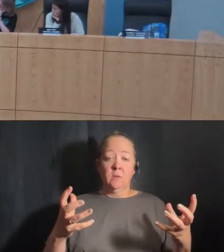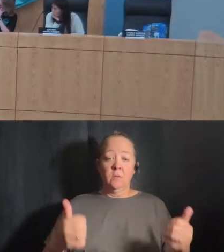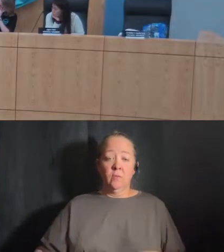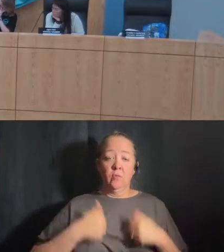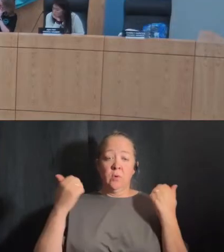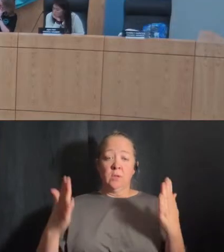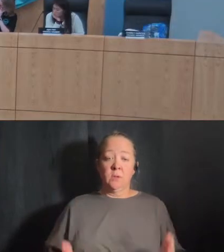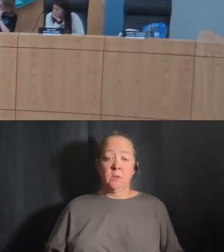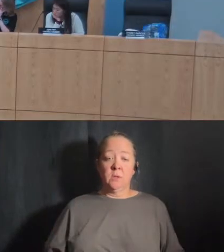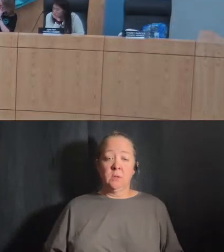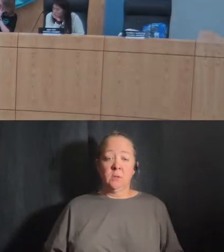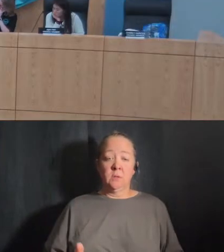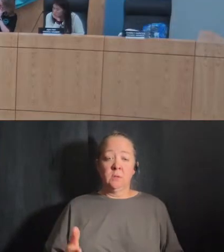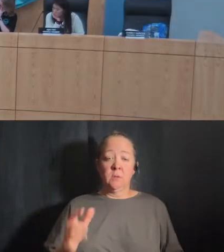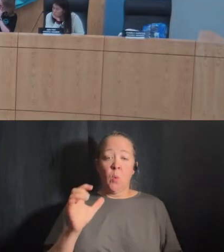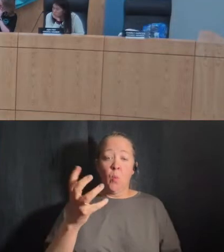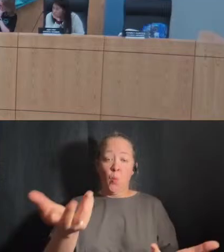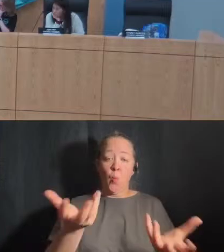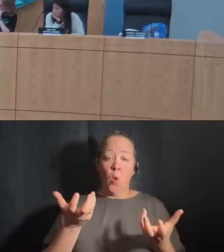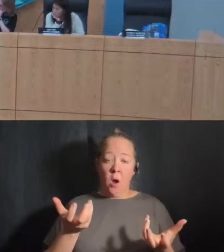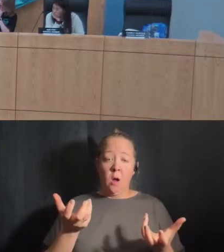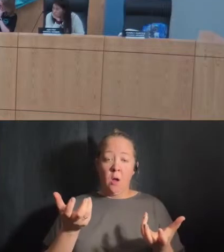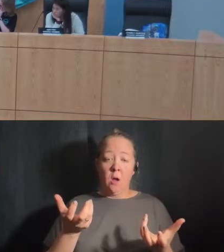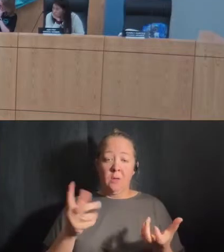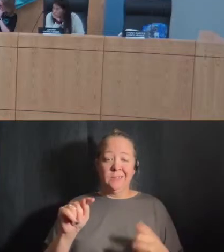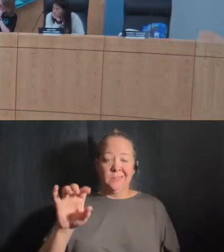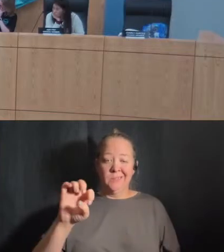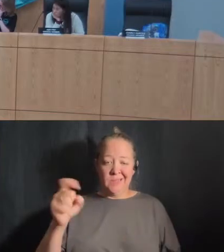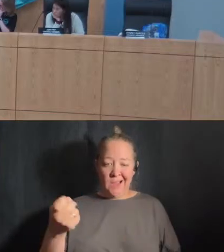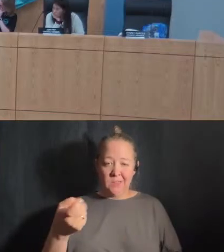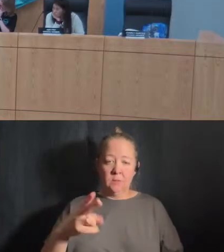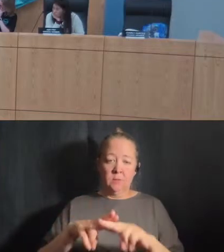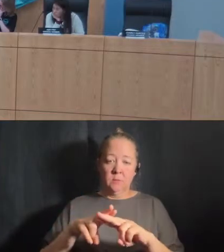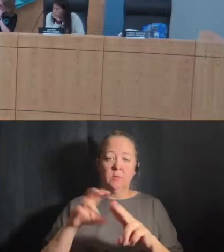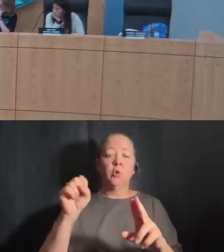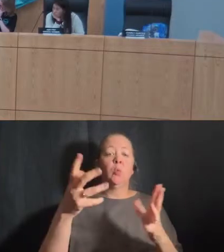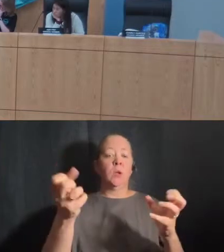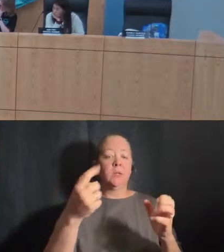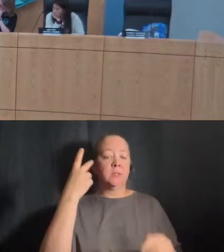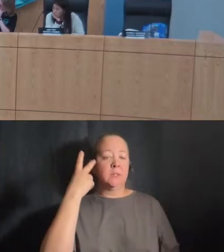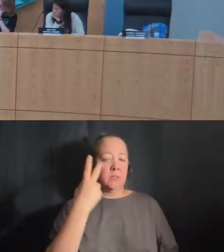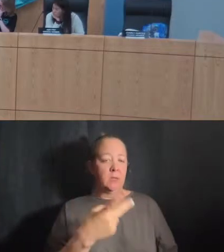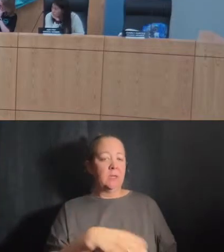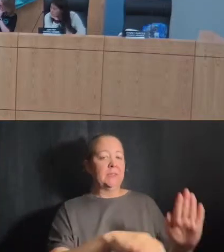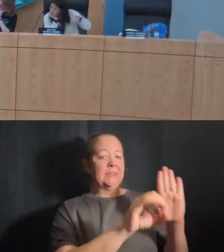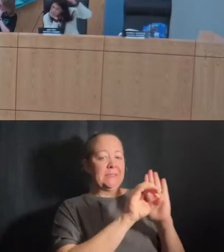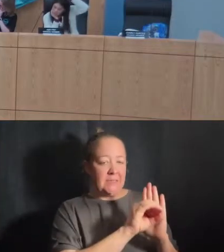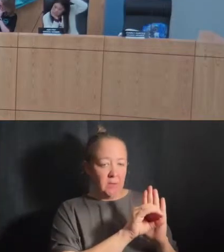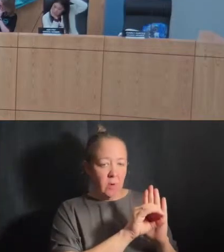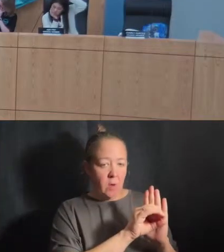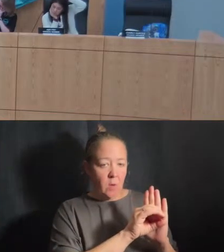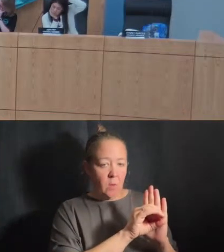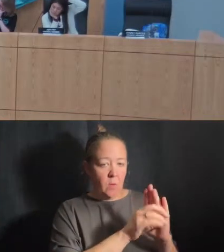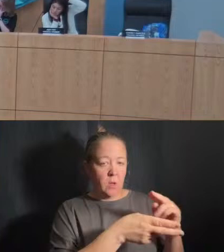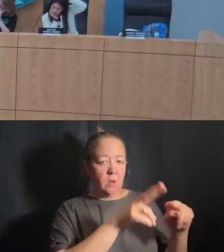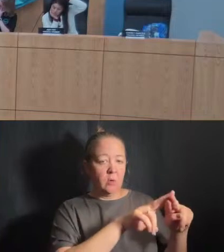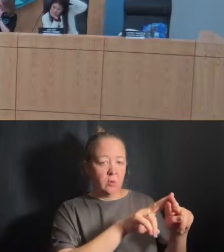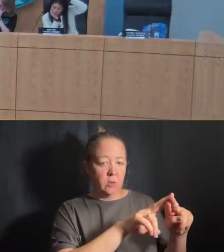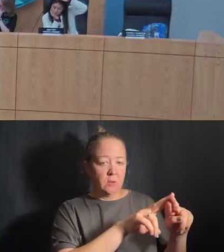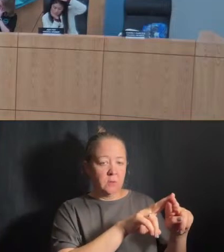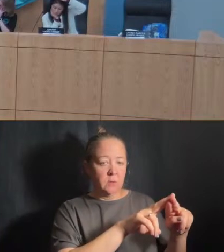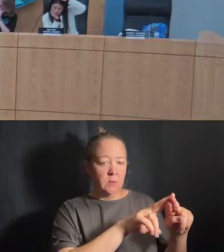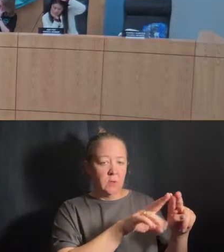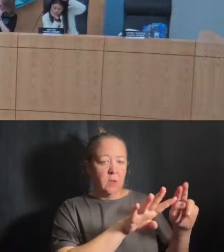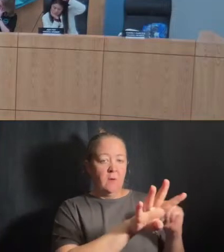what you're saying. So you want to be able to see at 0 cent increase, it's negative $495,000. I understand it,